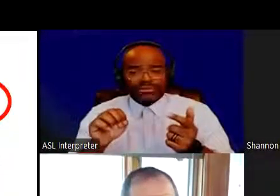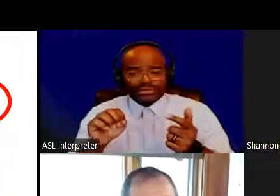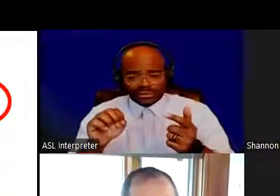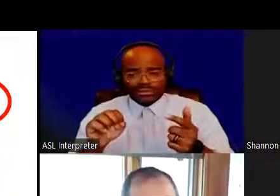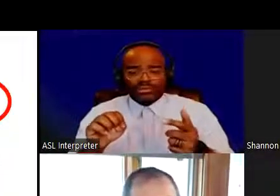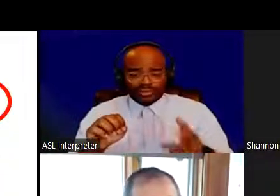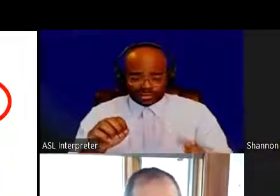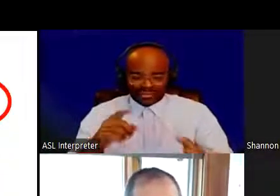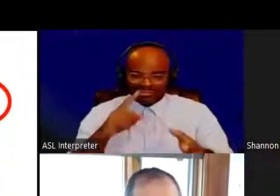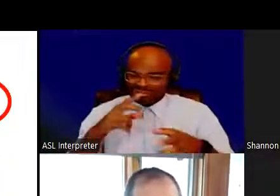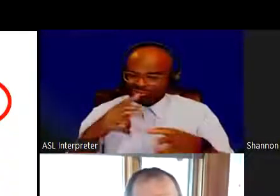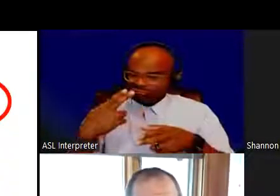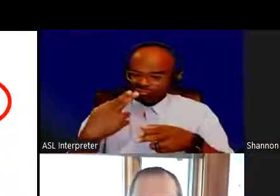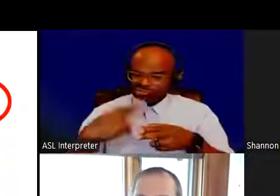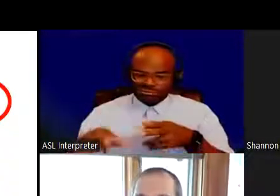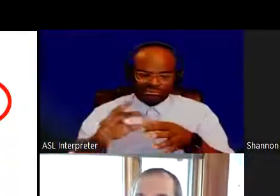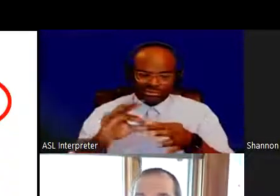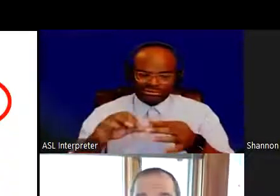in the literature.